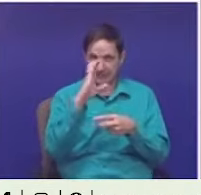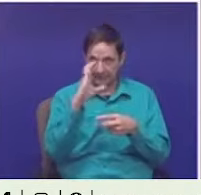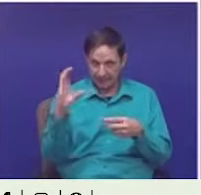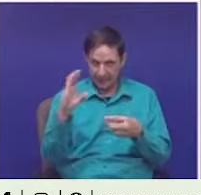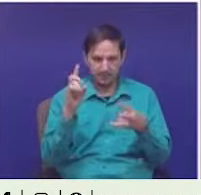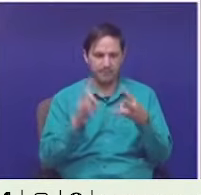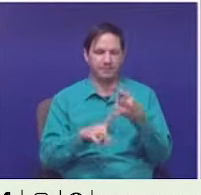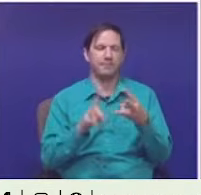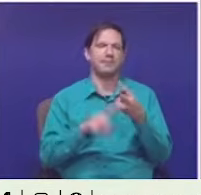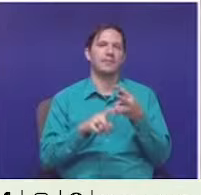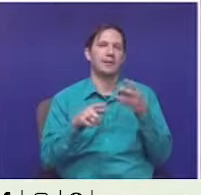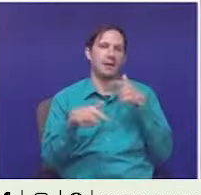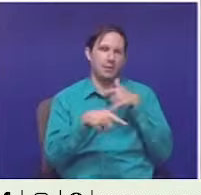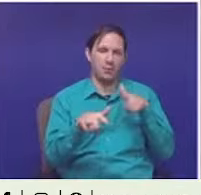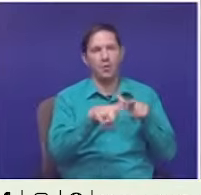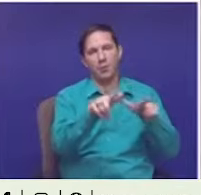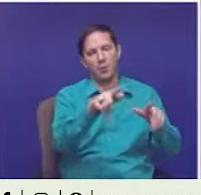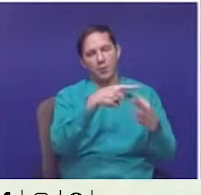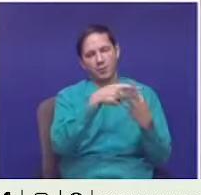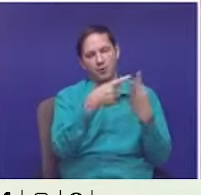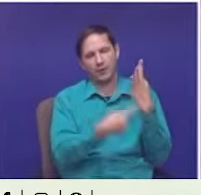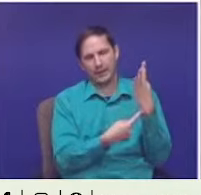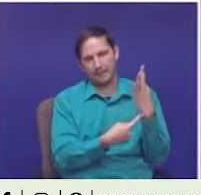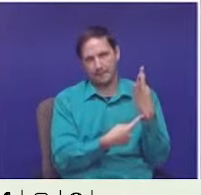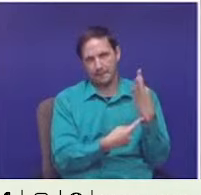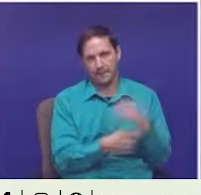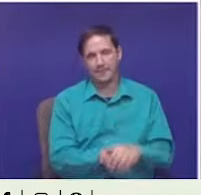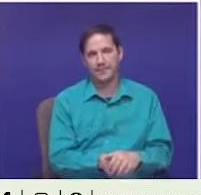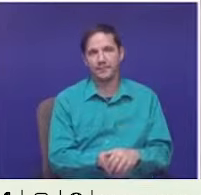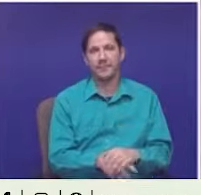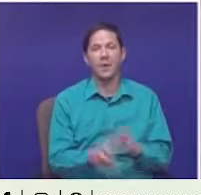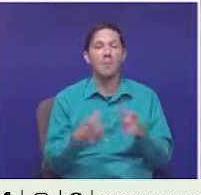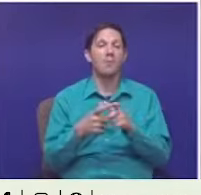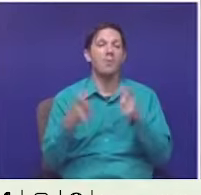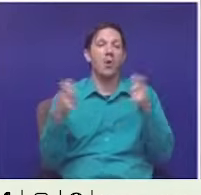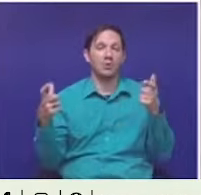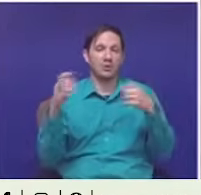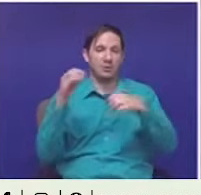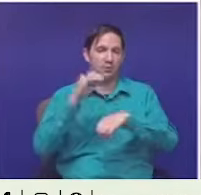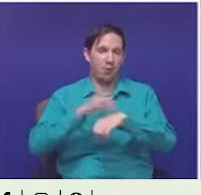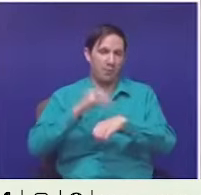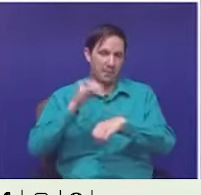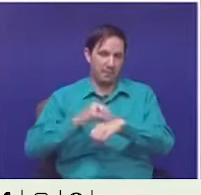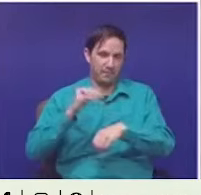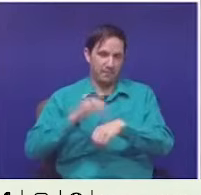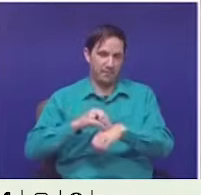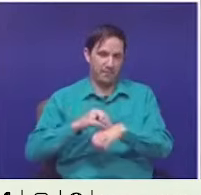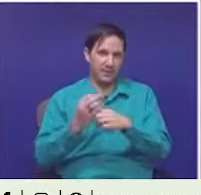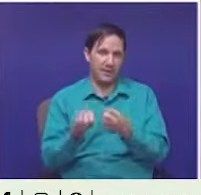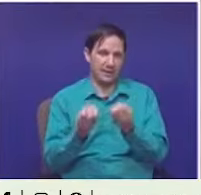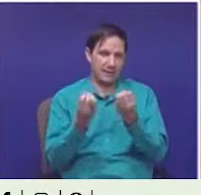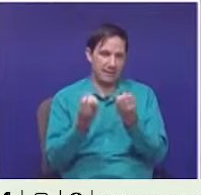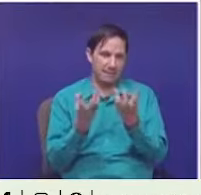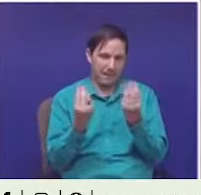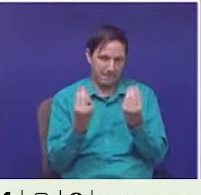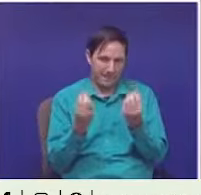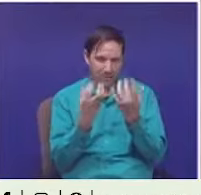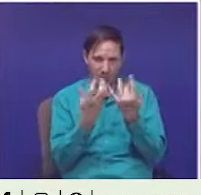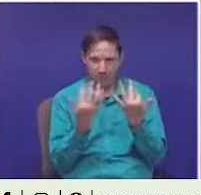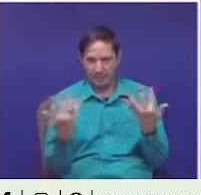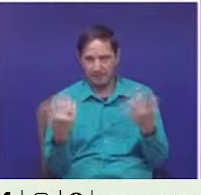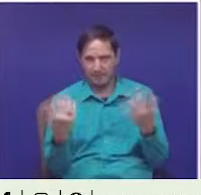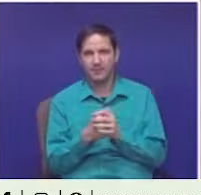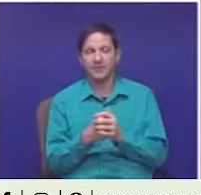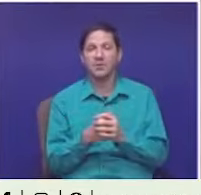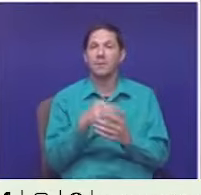Cape, and Limpopo that have the most problematic numbers. And it will mean that